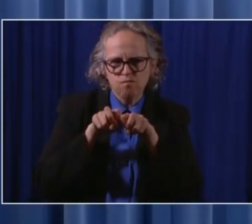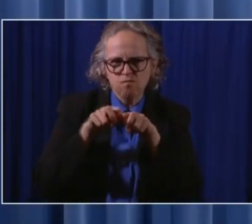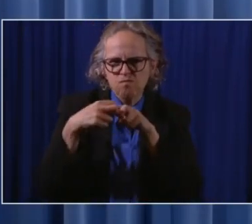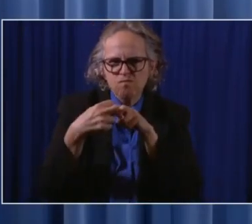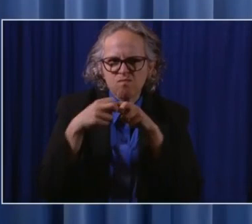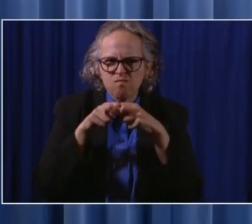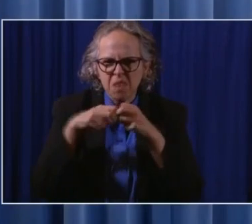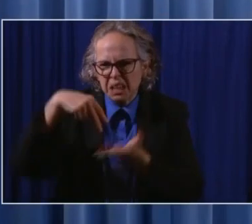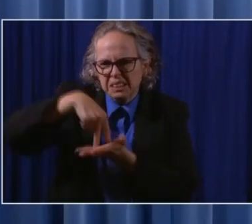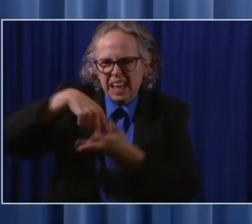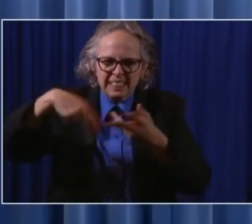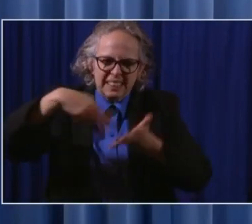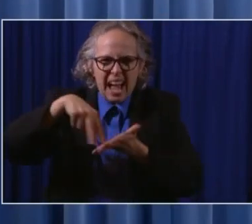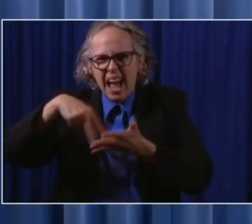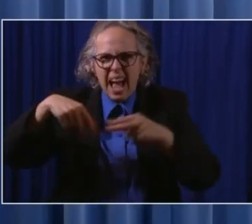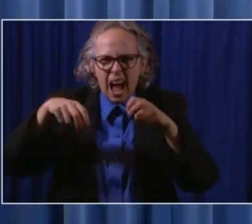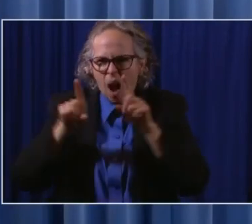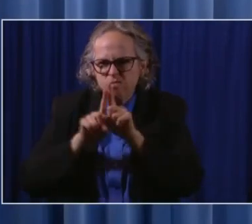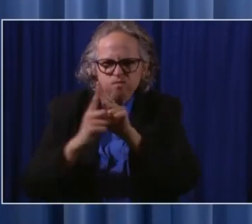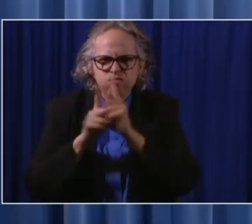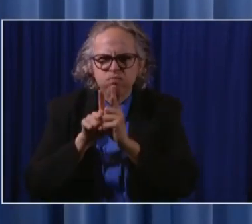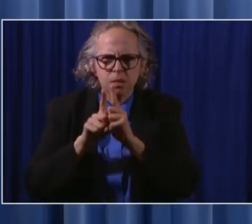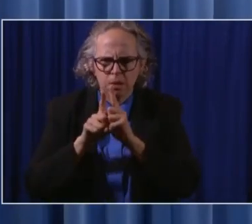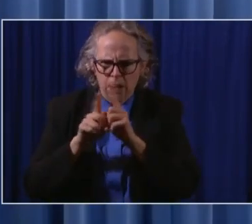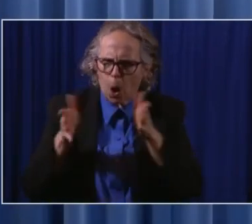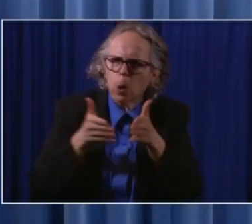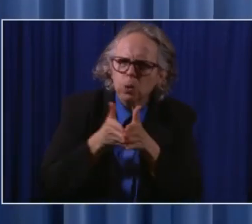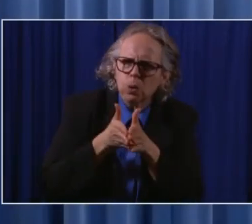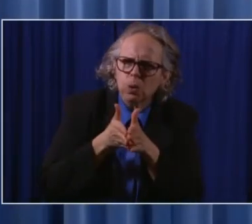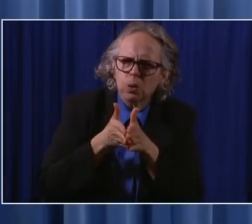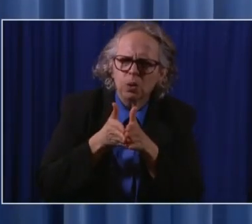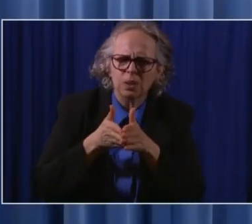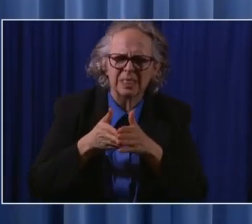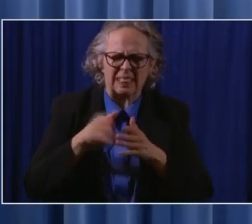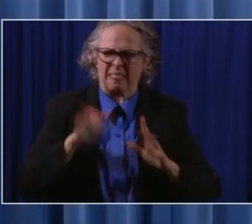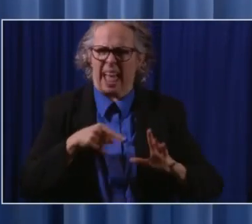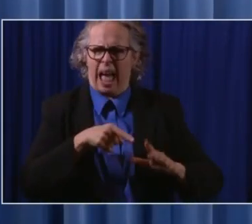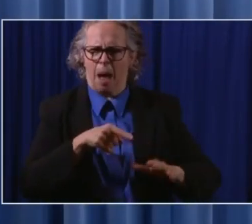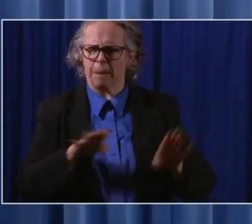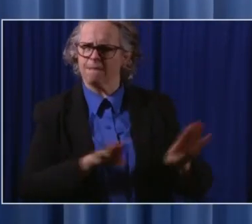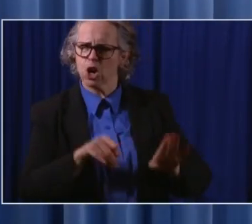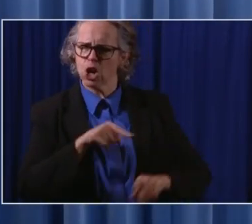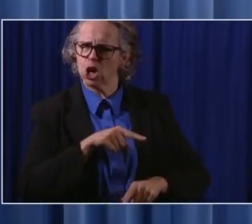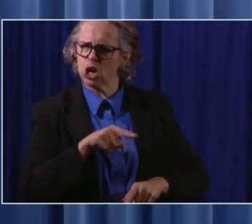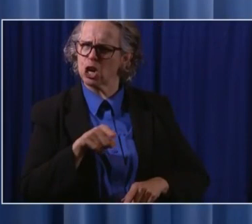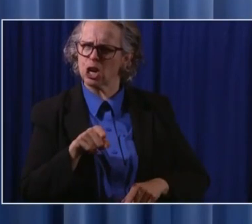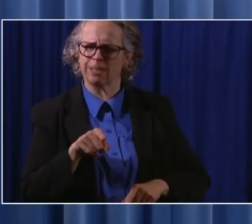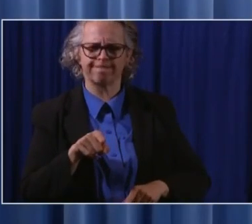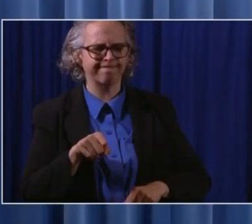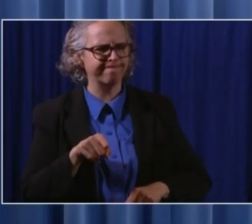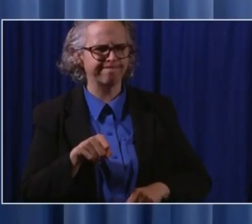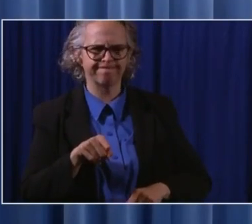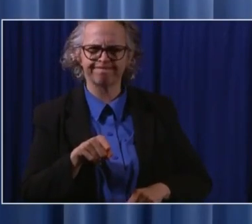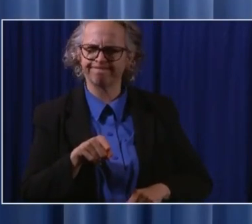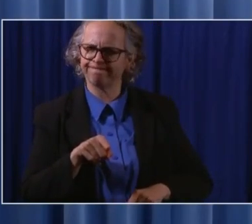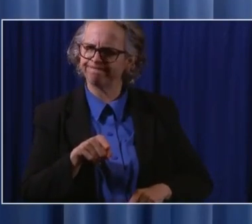people shoulder to shoulder. But actors like this, as I said, are in fact outliers.